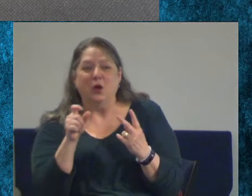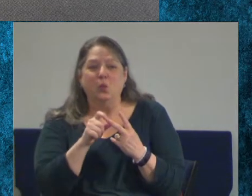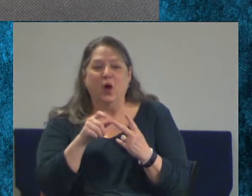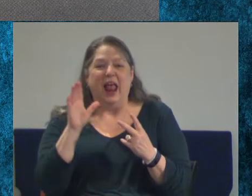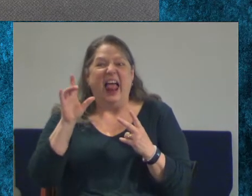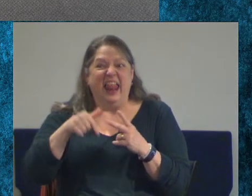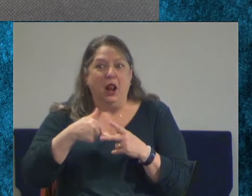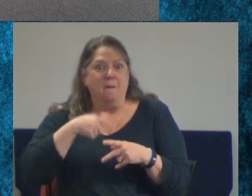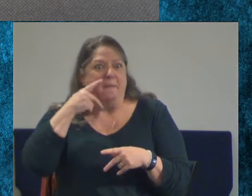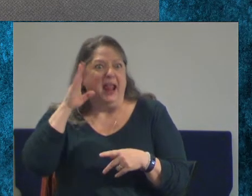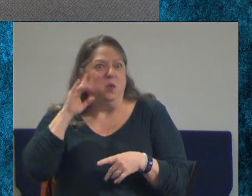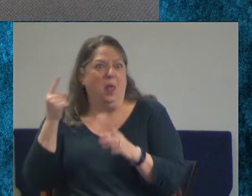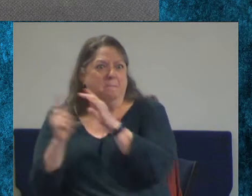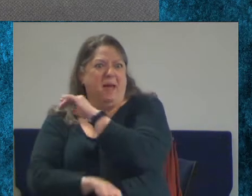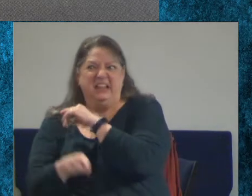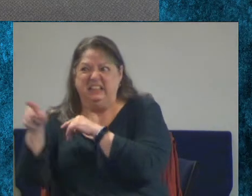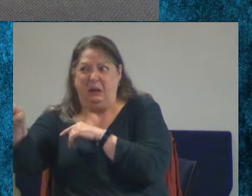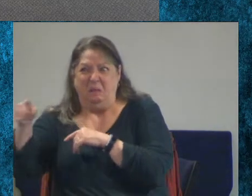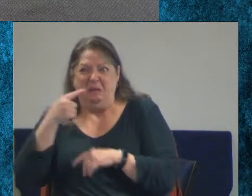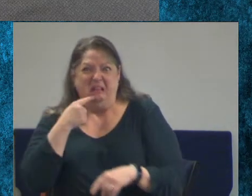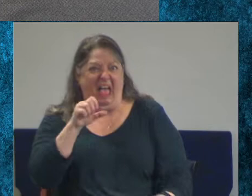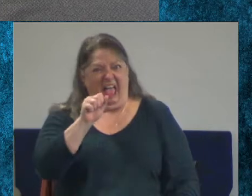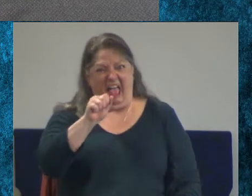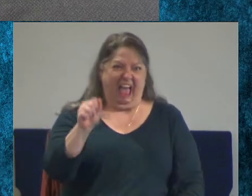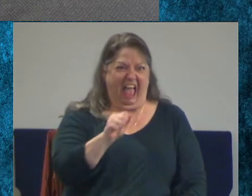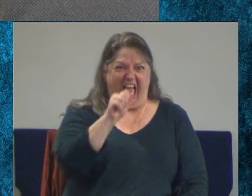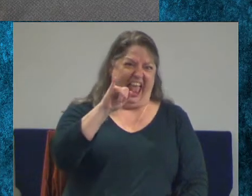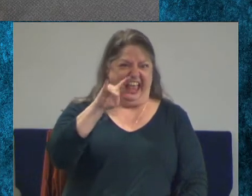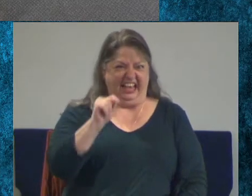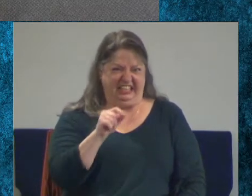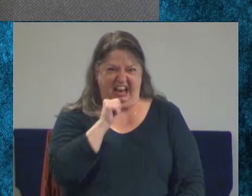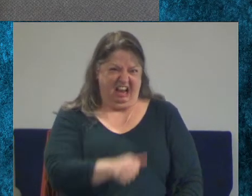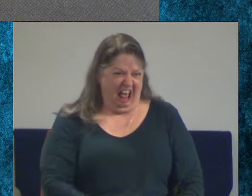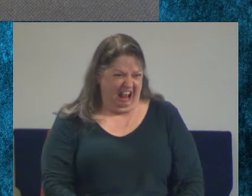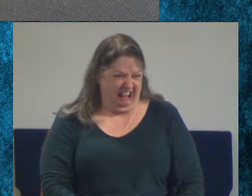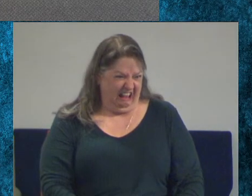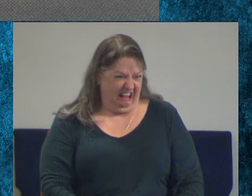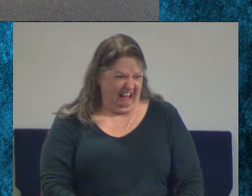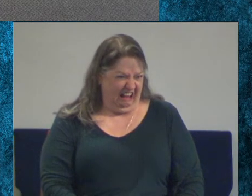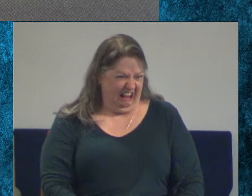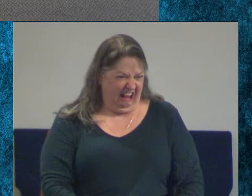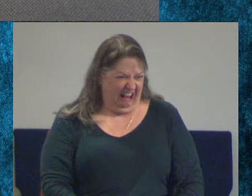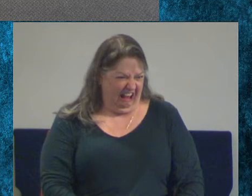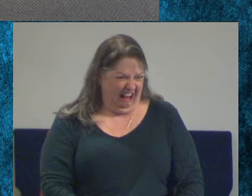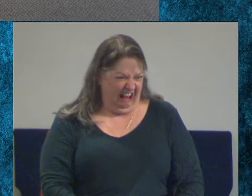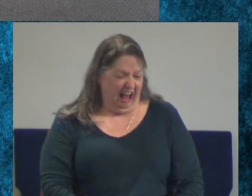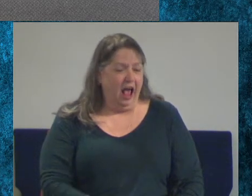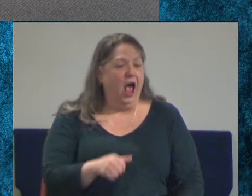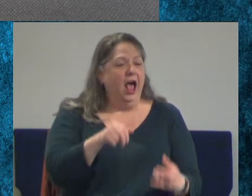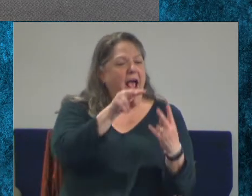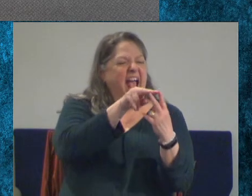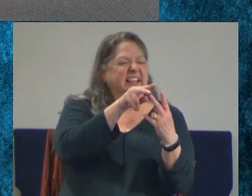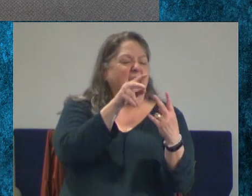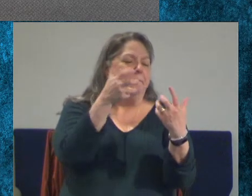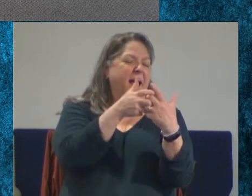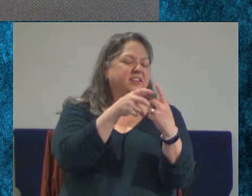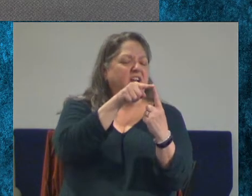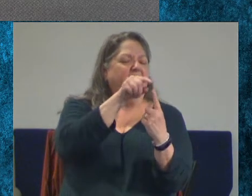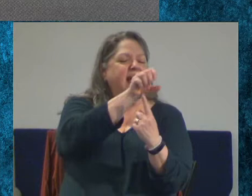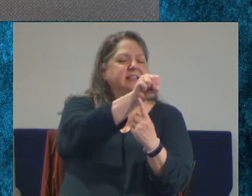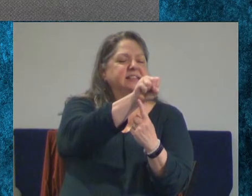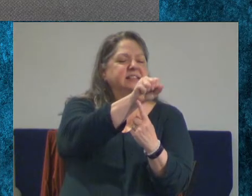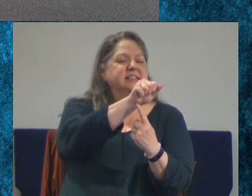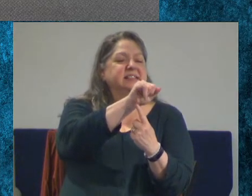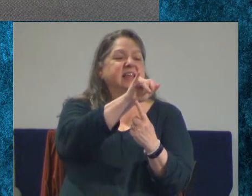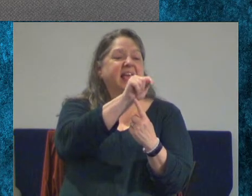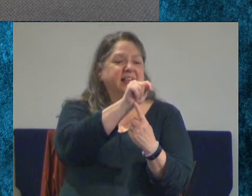ears later for that. Ain't a word, but I think you have the idea. You're either a saint or an ain't. Which is it?